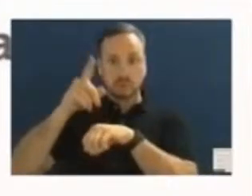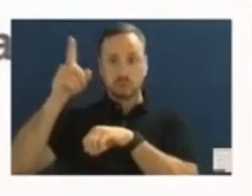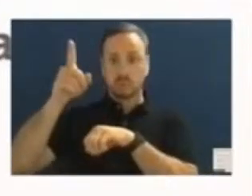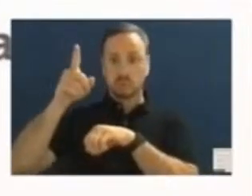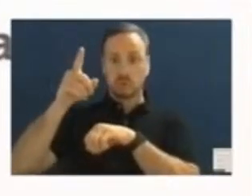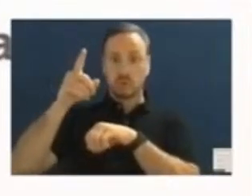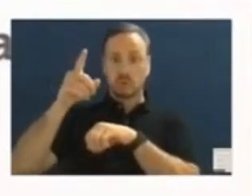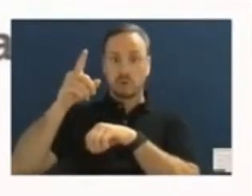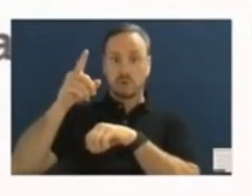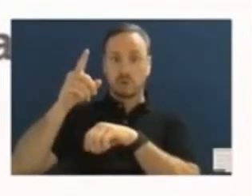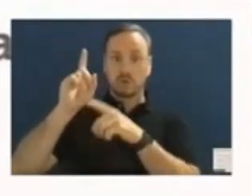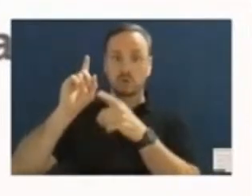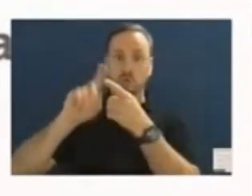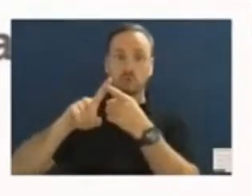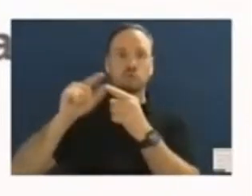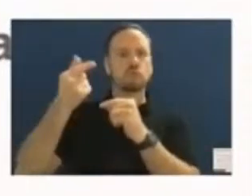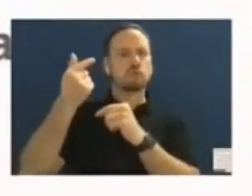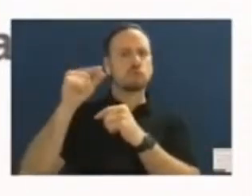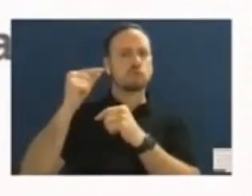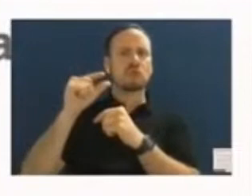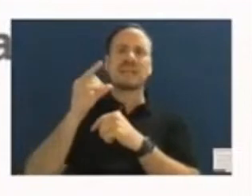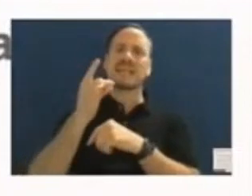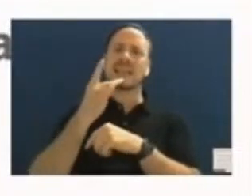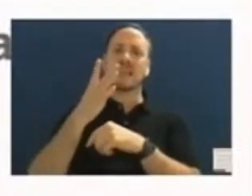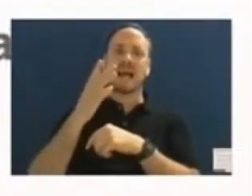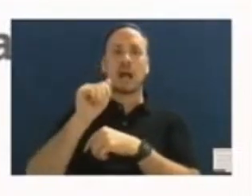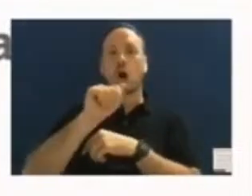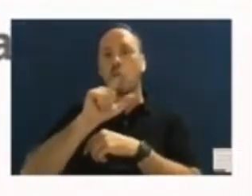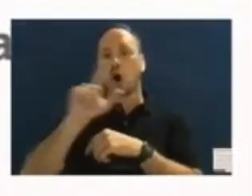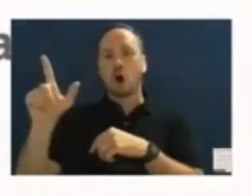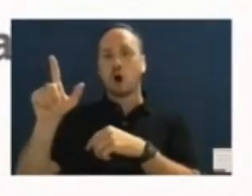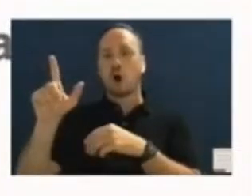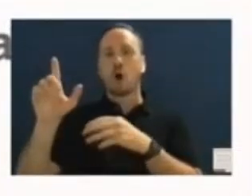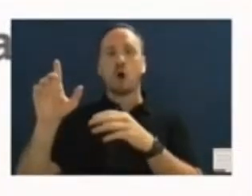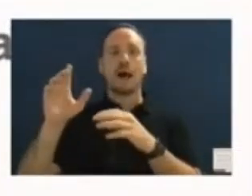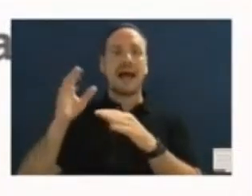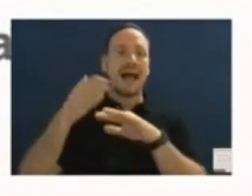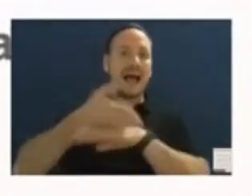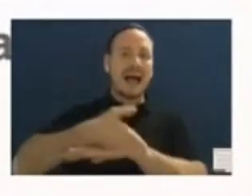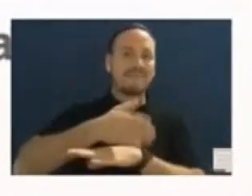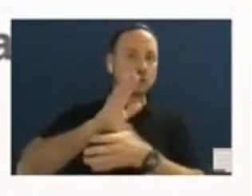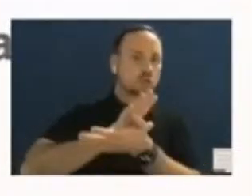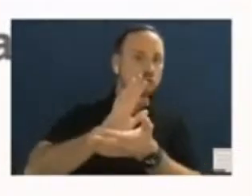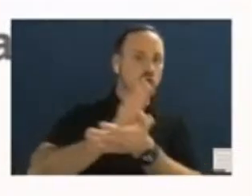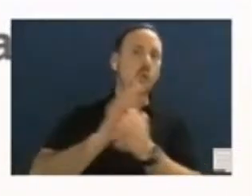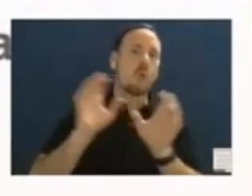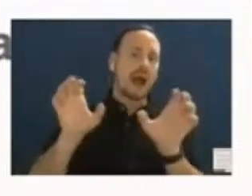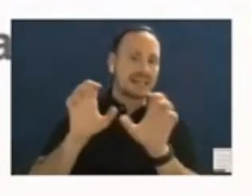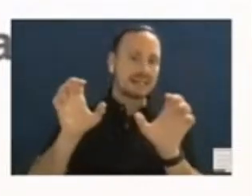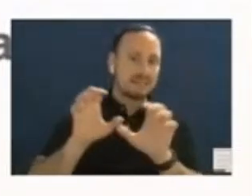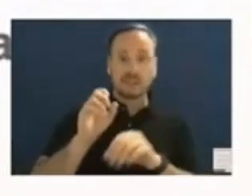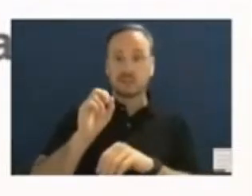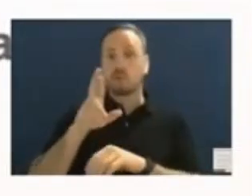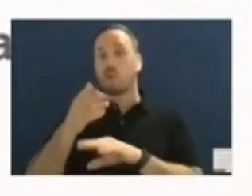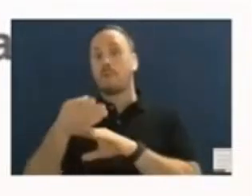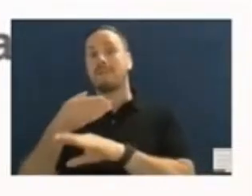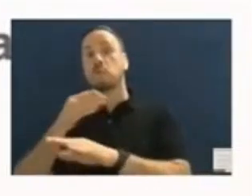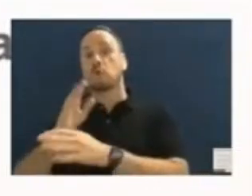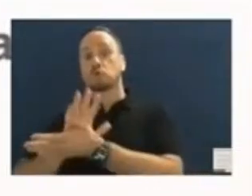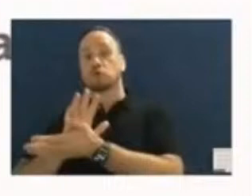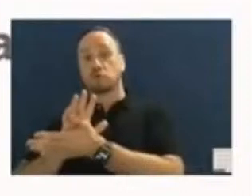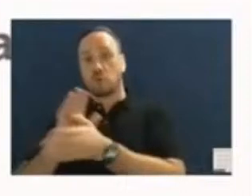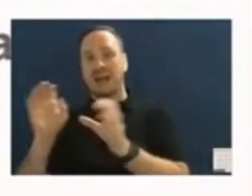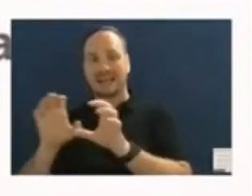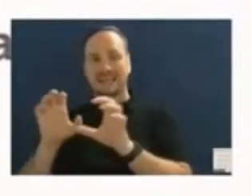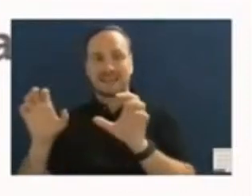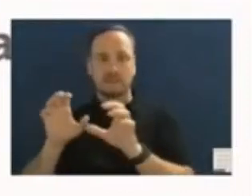all co-curricular activities, whether it be before school, after school, and sometimes even taking intentionality and purposely embedding them during the